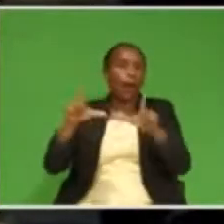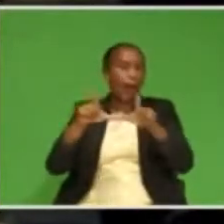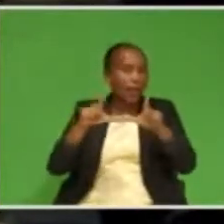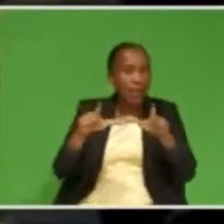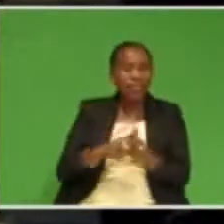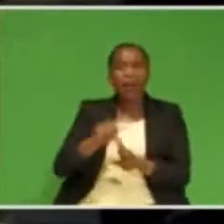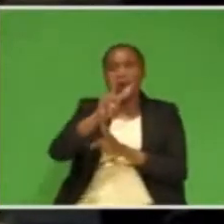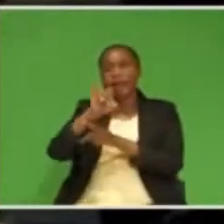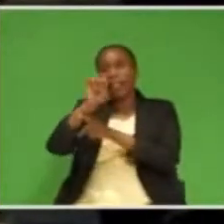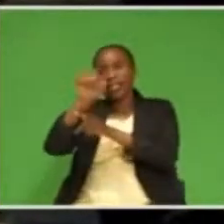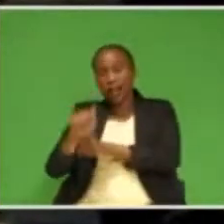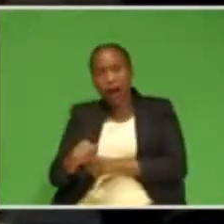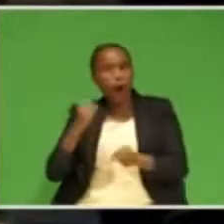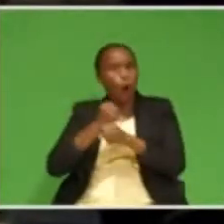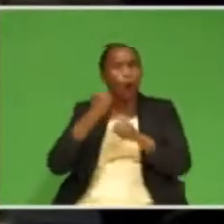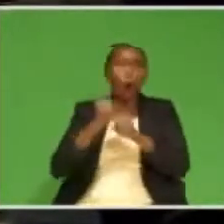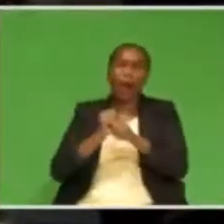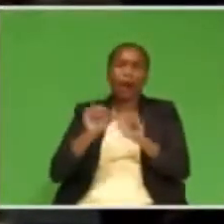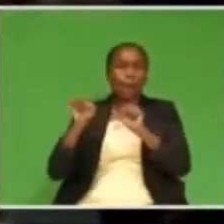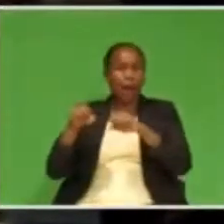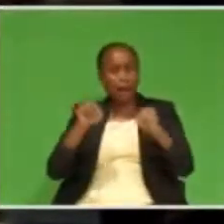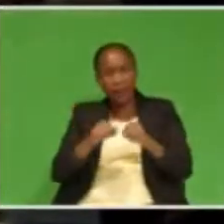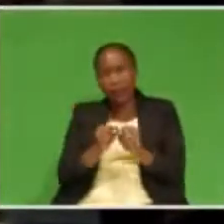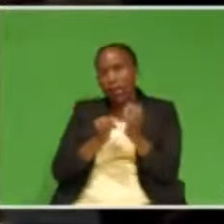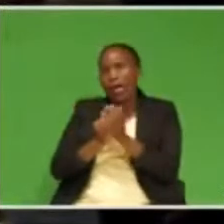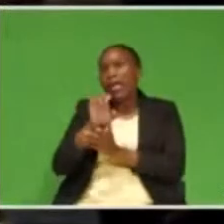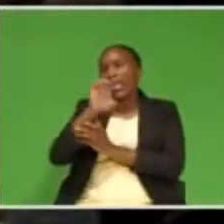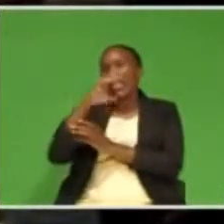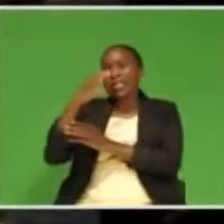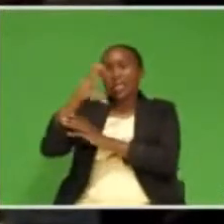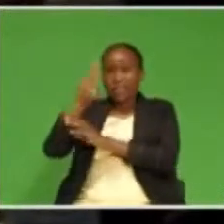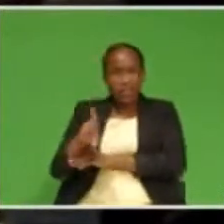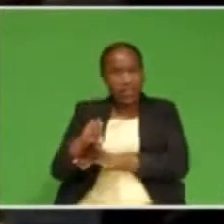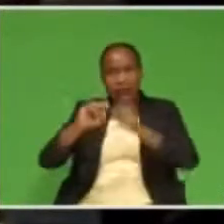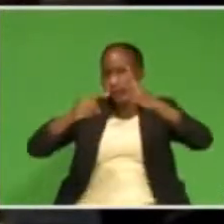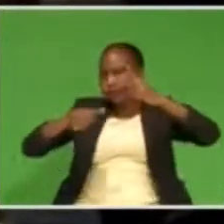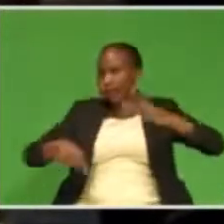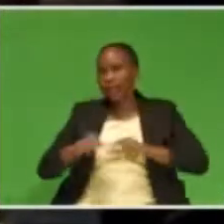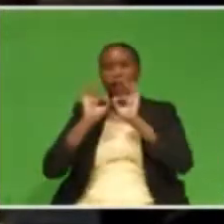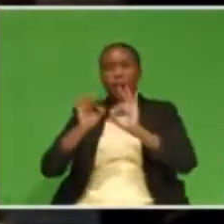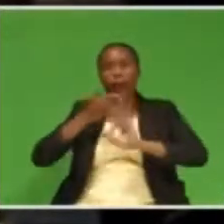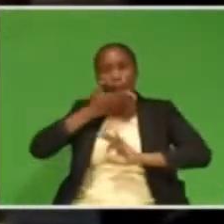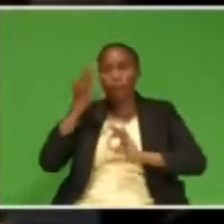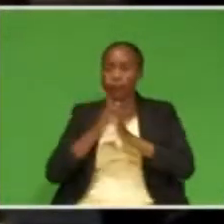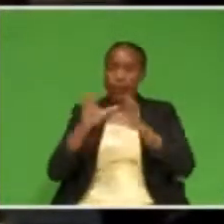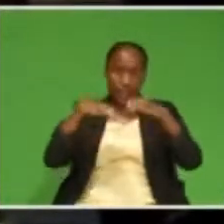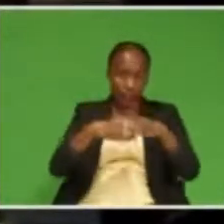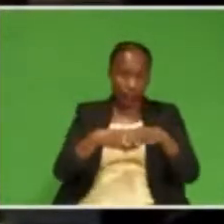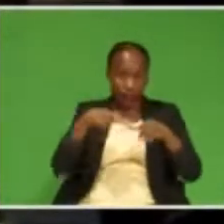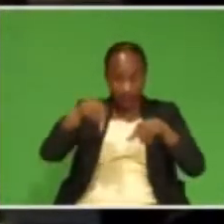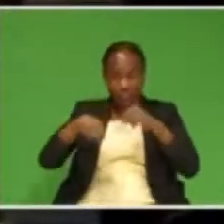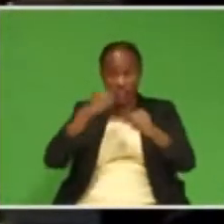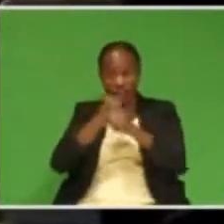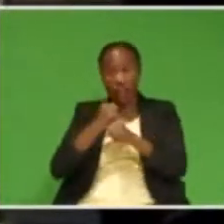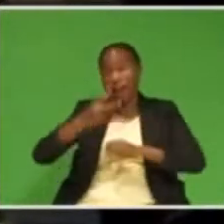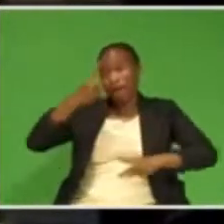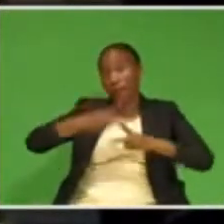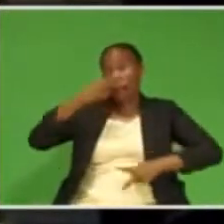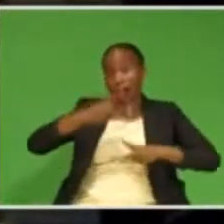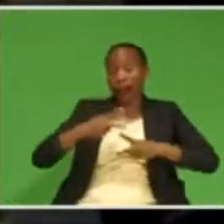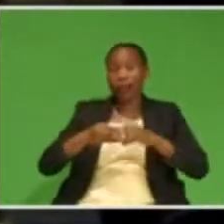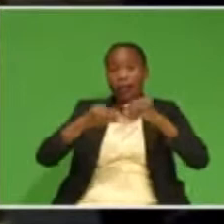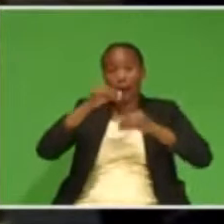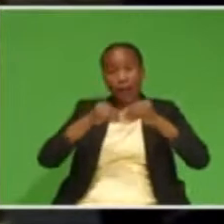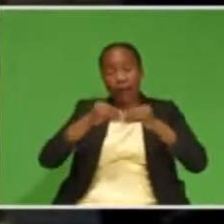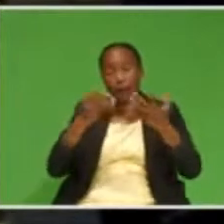work permits, early childhood development, and the informal sector. This year, we will finalize amendments to the